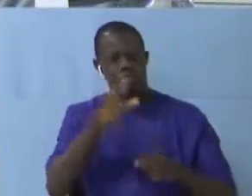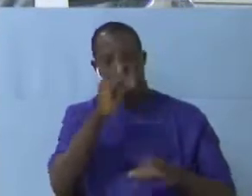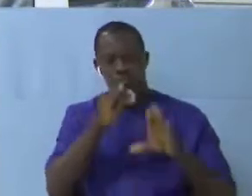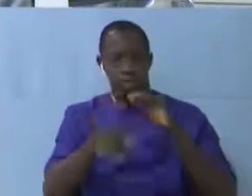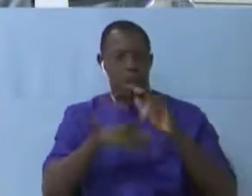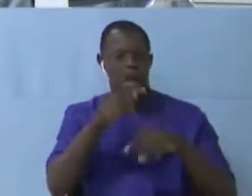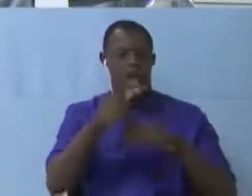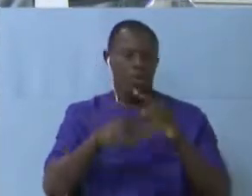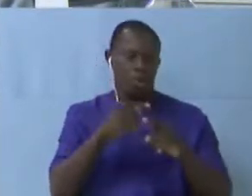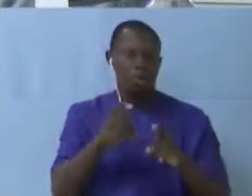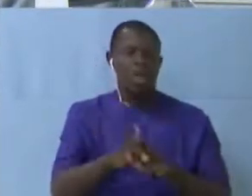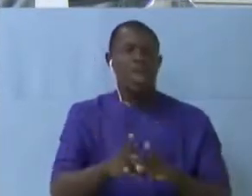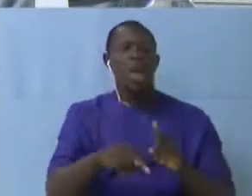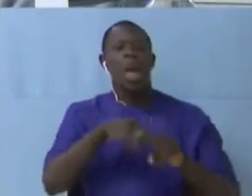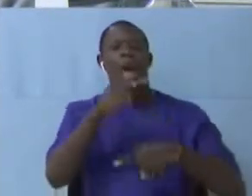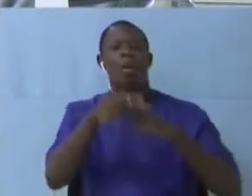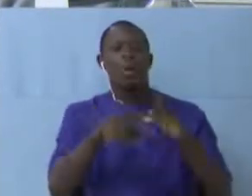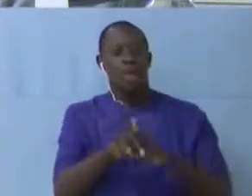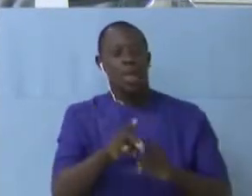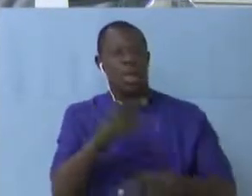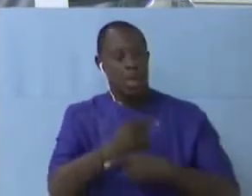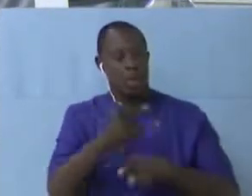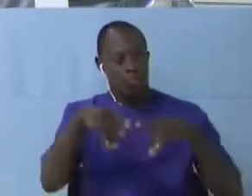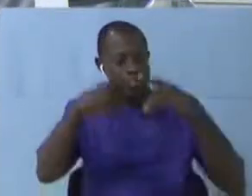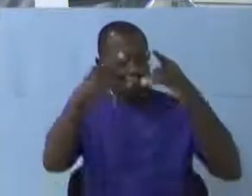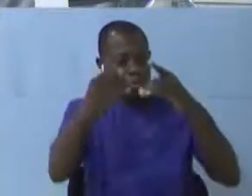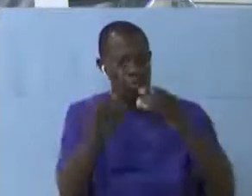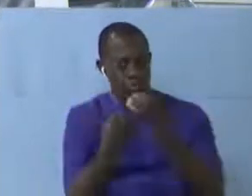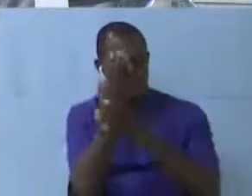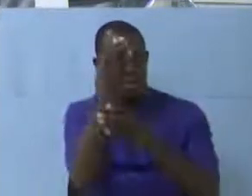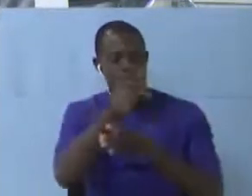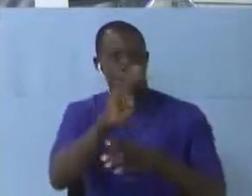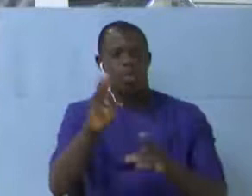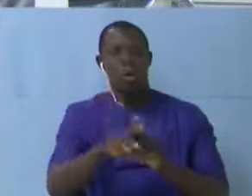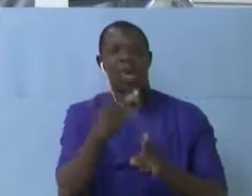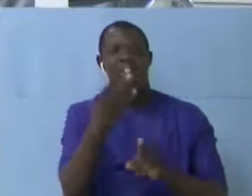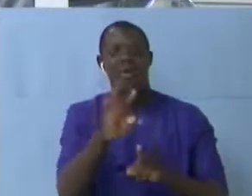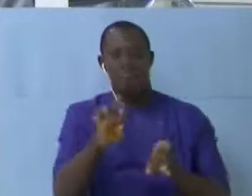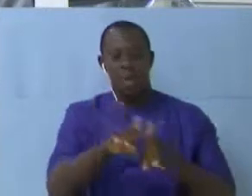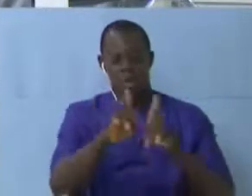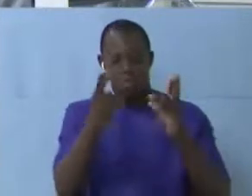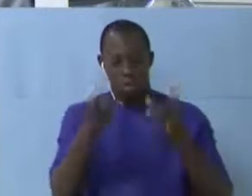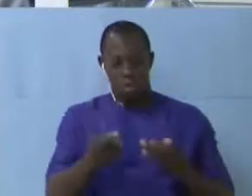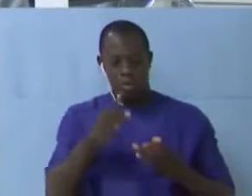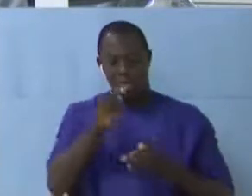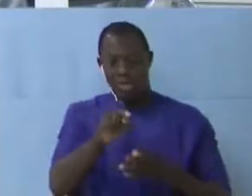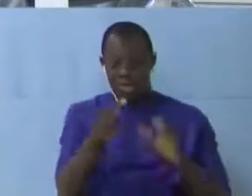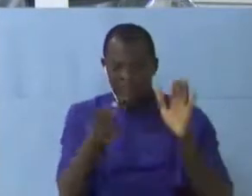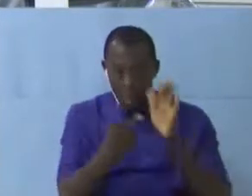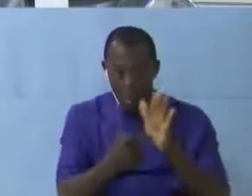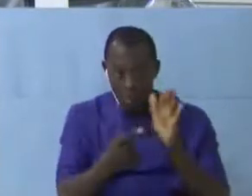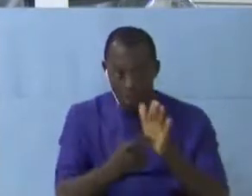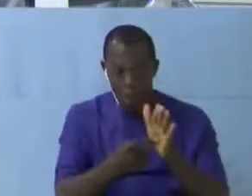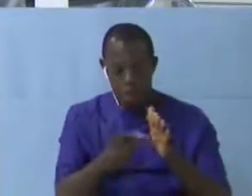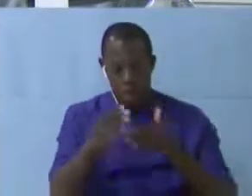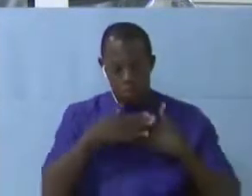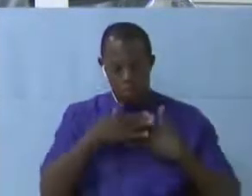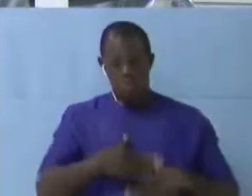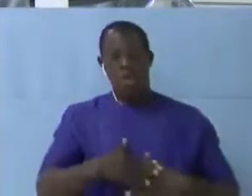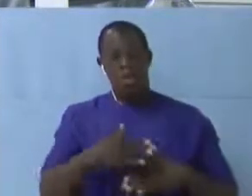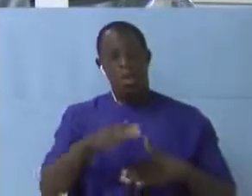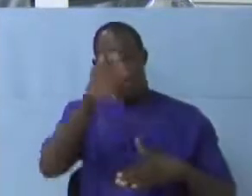a progressive Gambia, if the recommendations of this important body are not taken